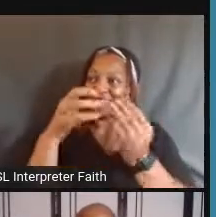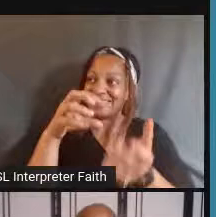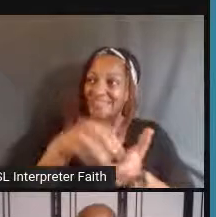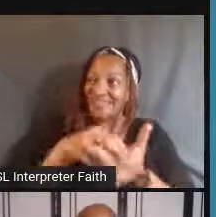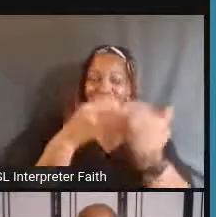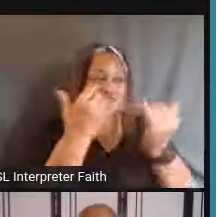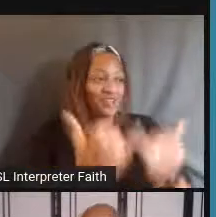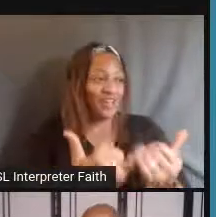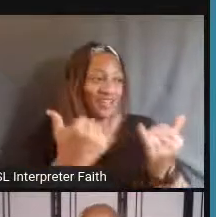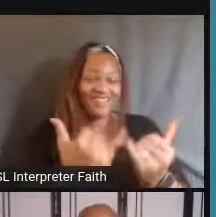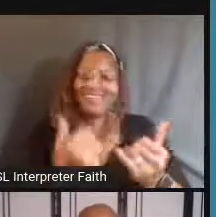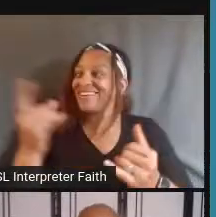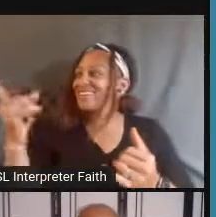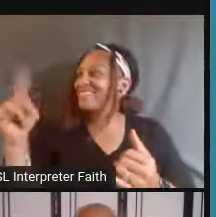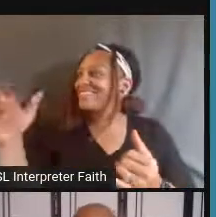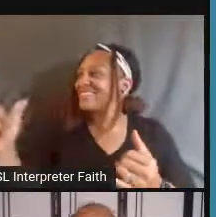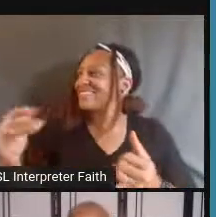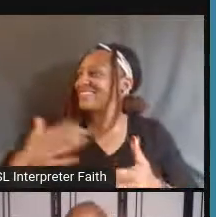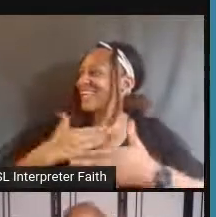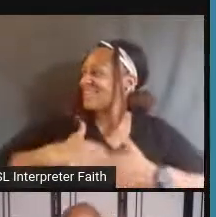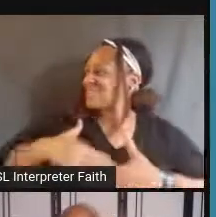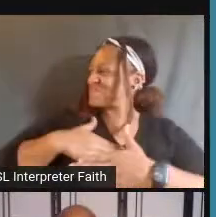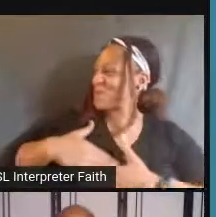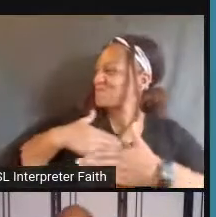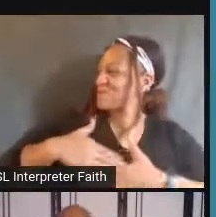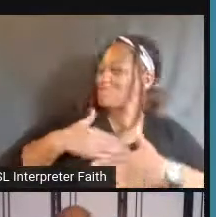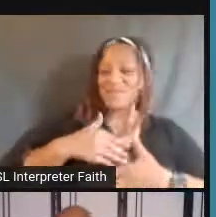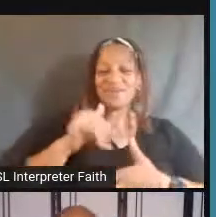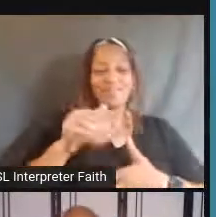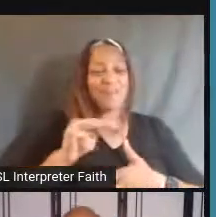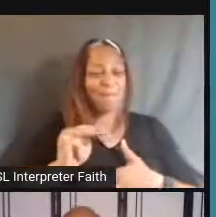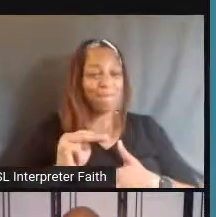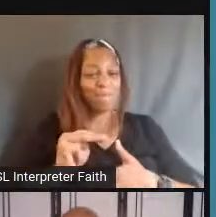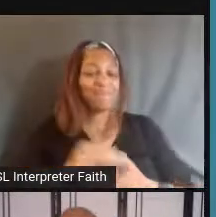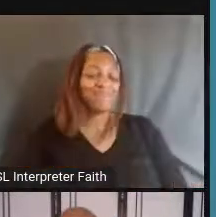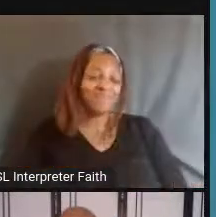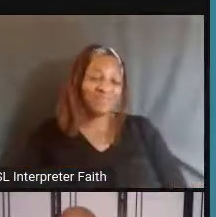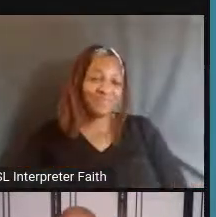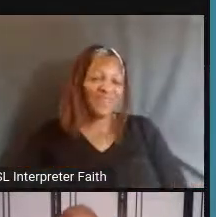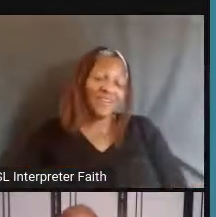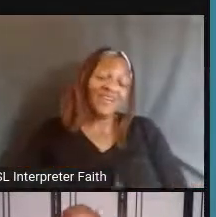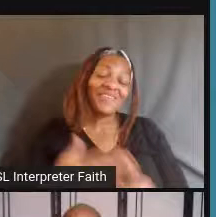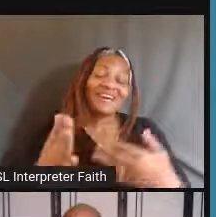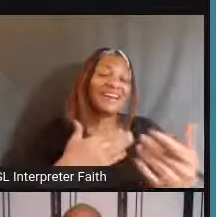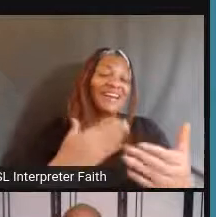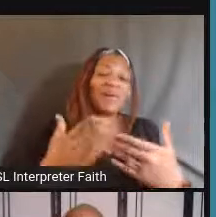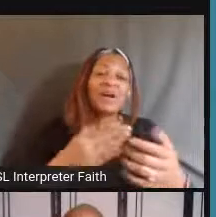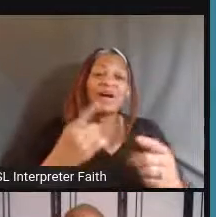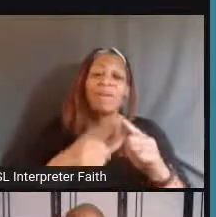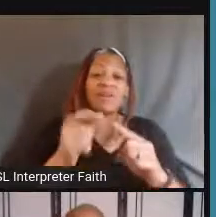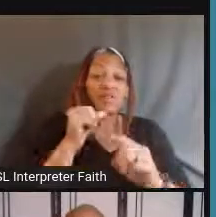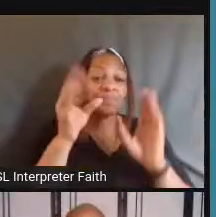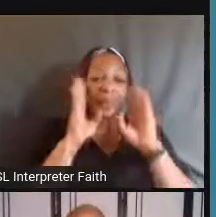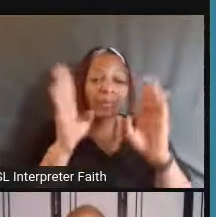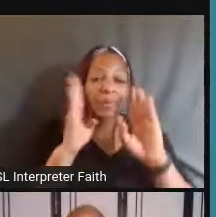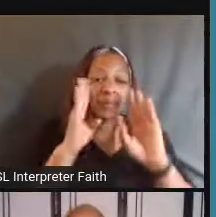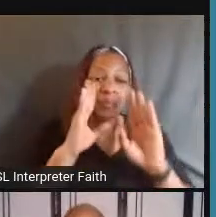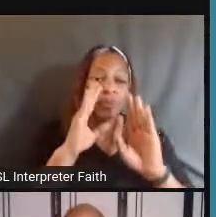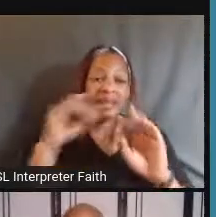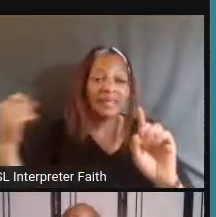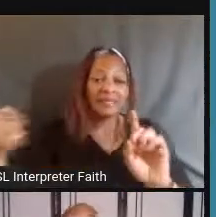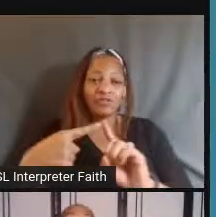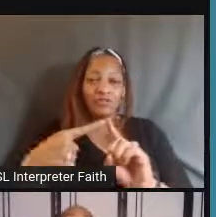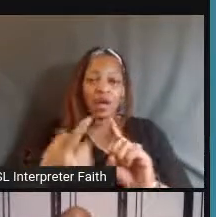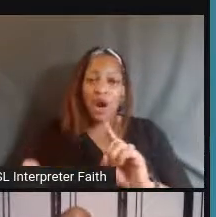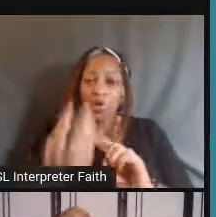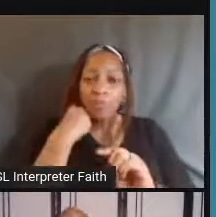Tracy's saying, yum, yum, yum. Oh, I wish y'all could hear her. Anyhow, but if I'm not aware of it, then the trigger grabs me and boom, I've eaten the